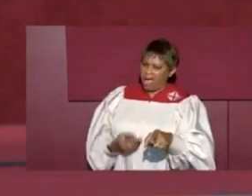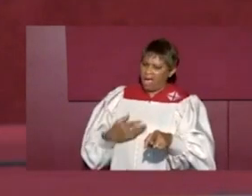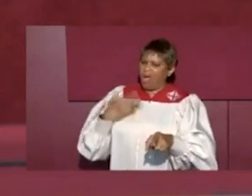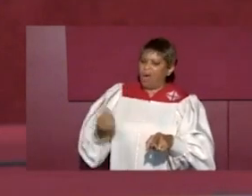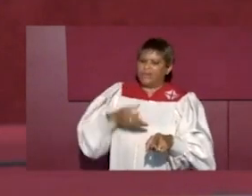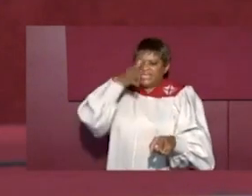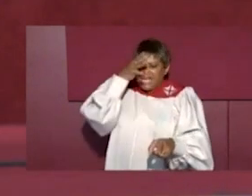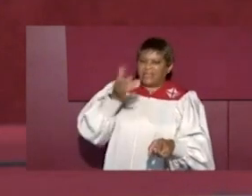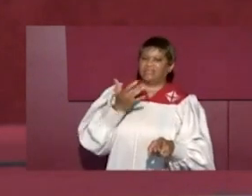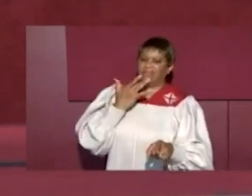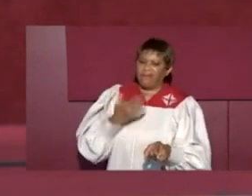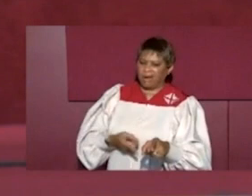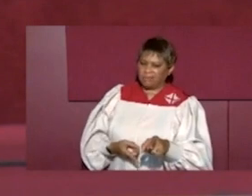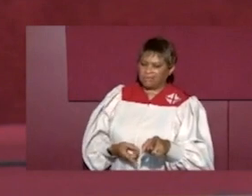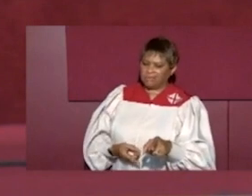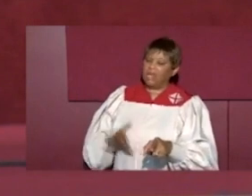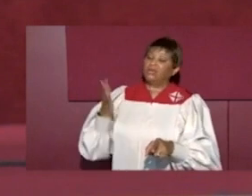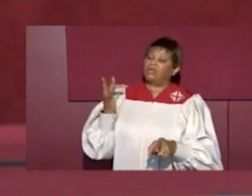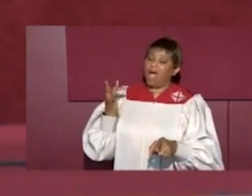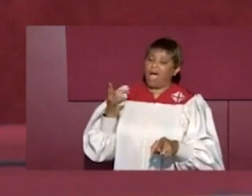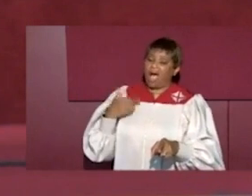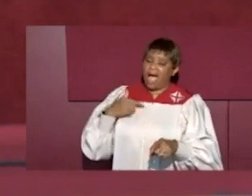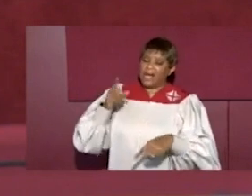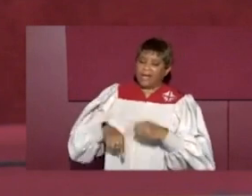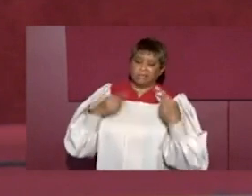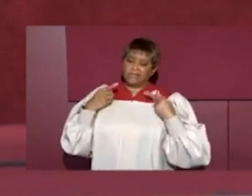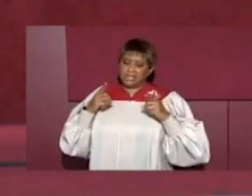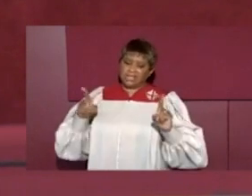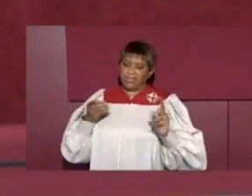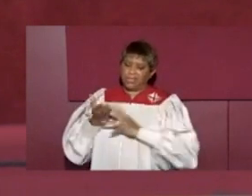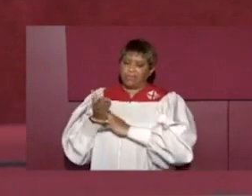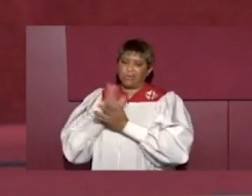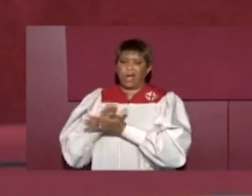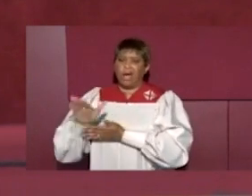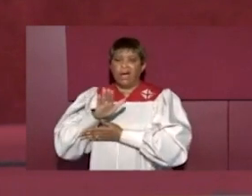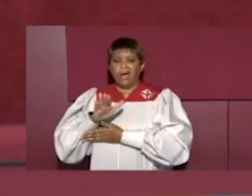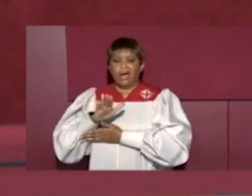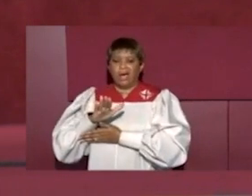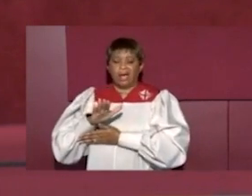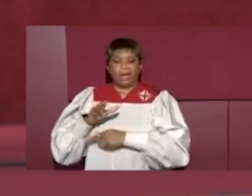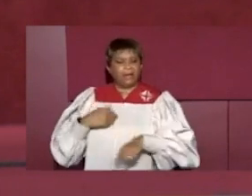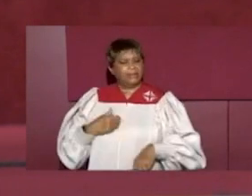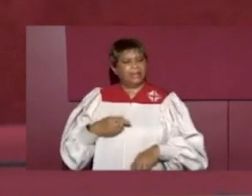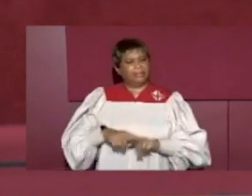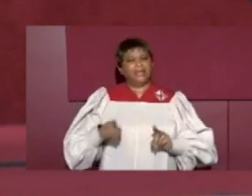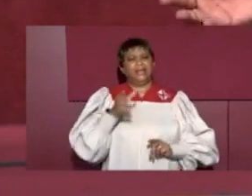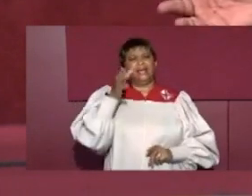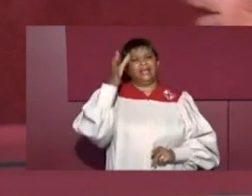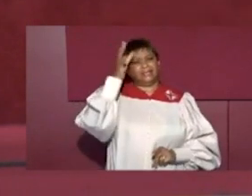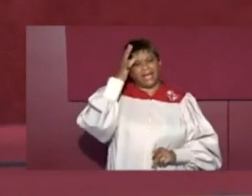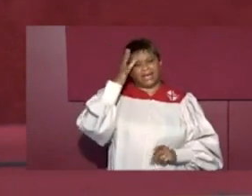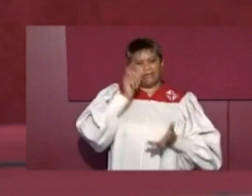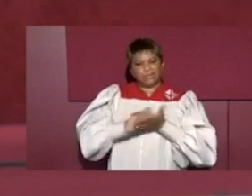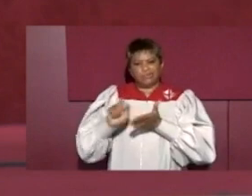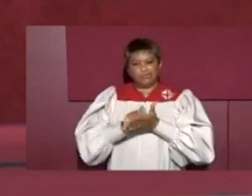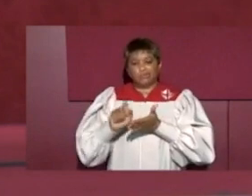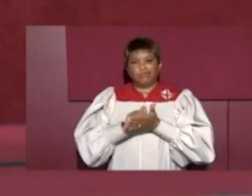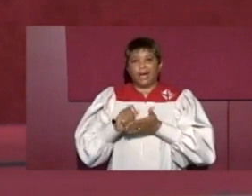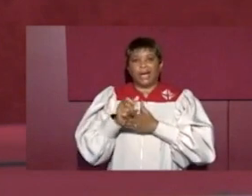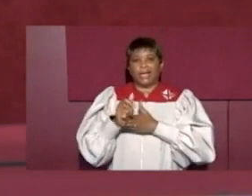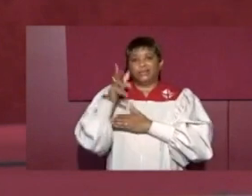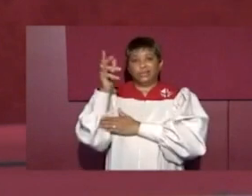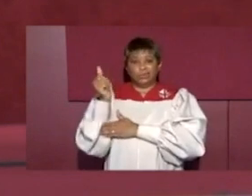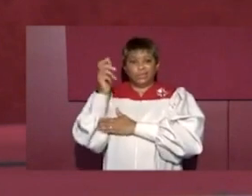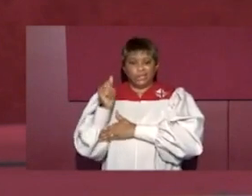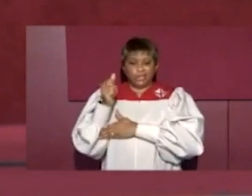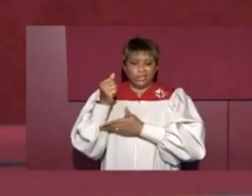daddy's favorite. And that's why I couldn't make it through college. Now, daddy was writing tuition checks for everybody, but come on